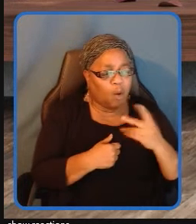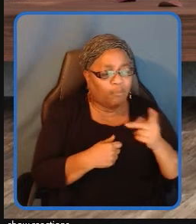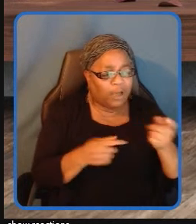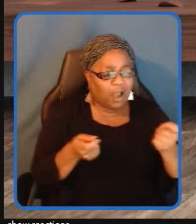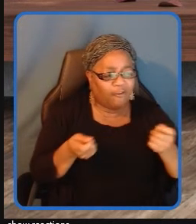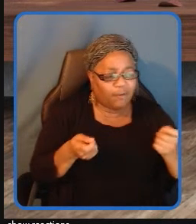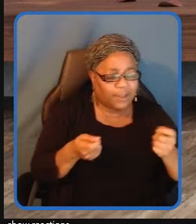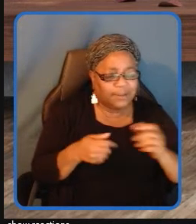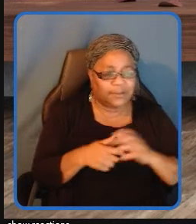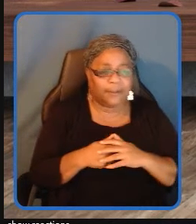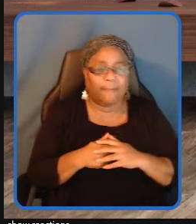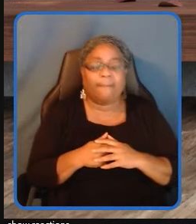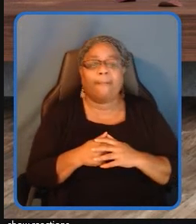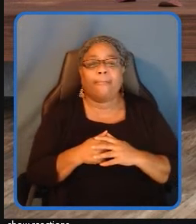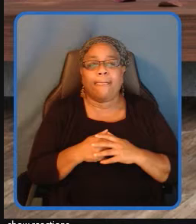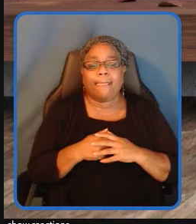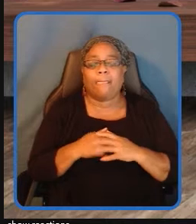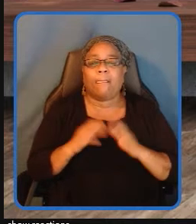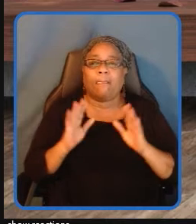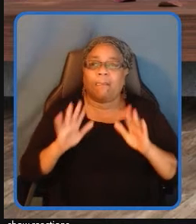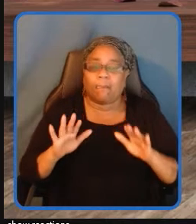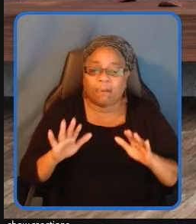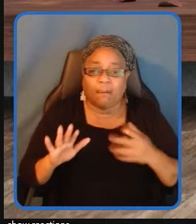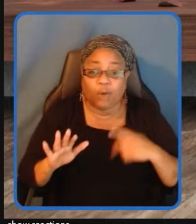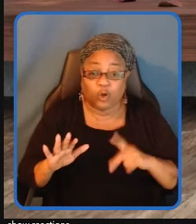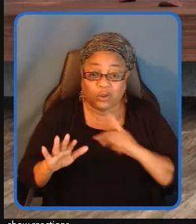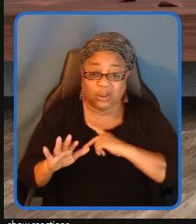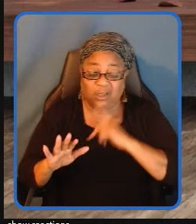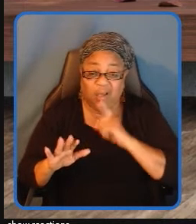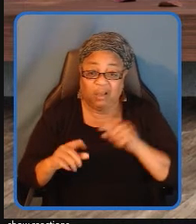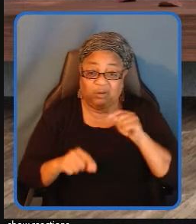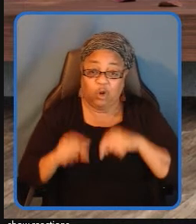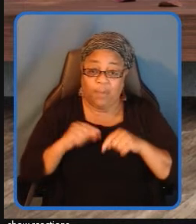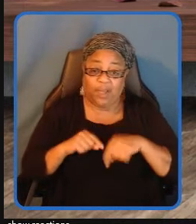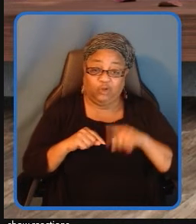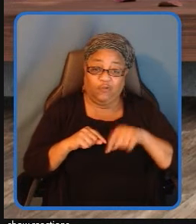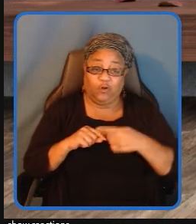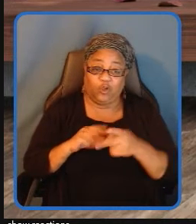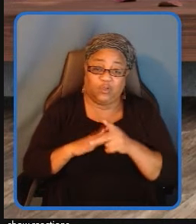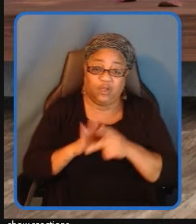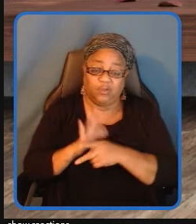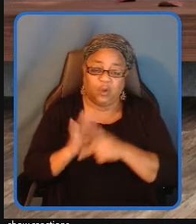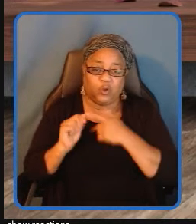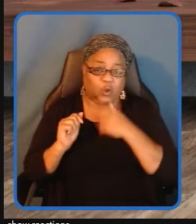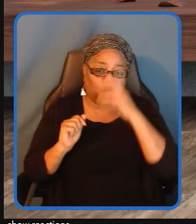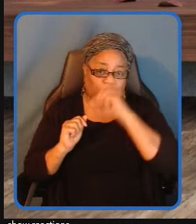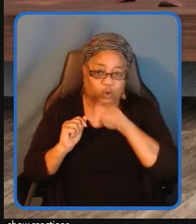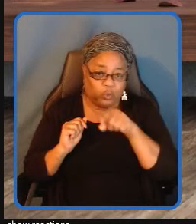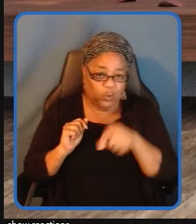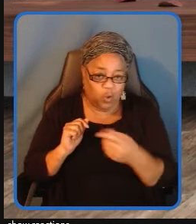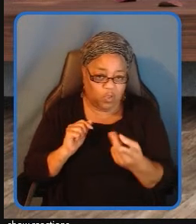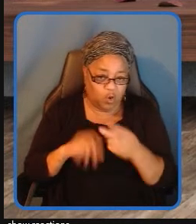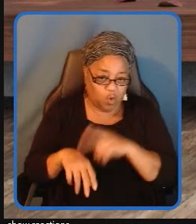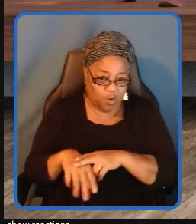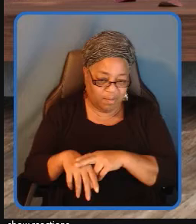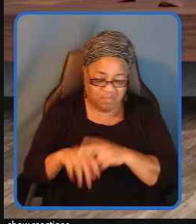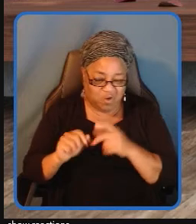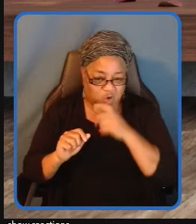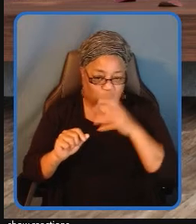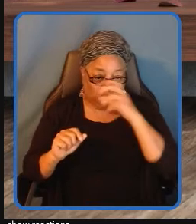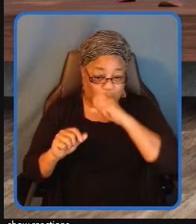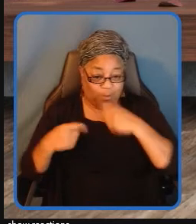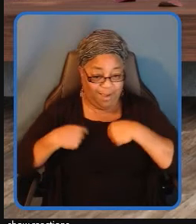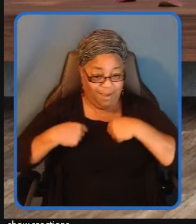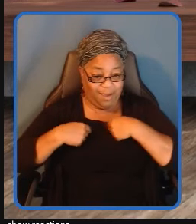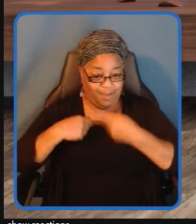course. Well, first, personally for me, I go back to that first principle of don't assume that you're the norm, or don't assume that I am the norm